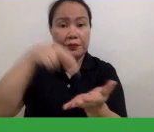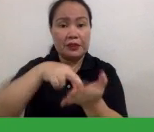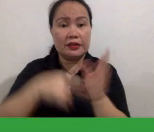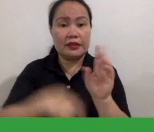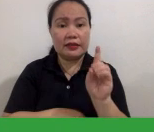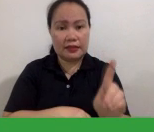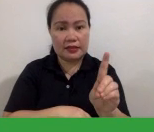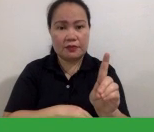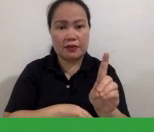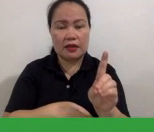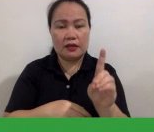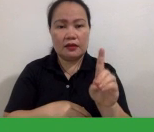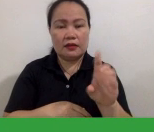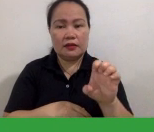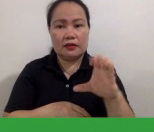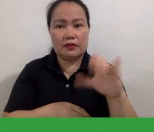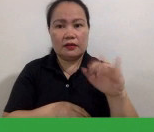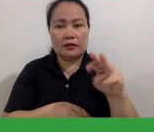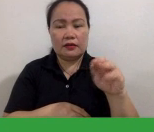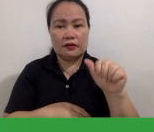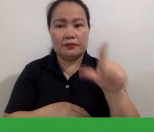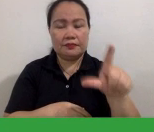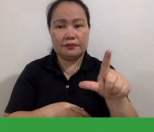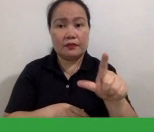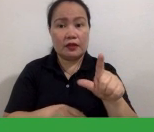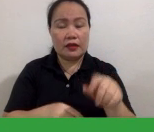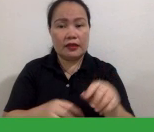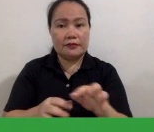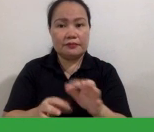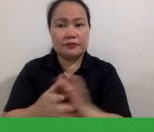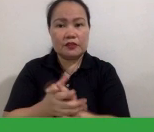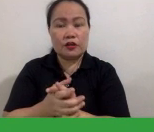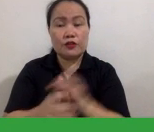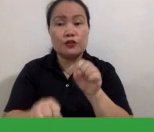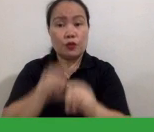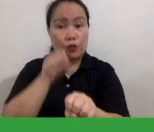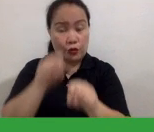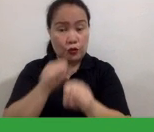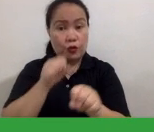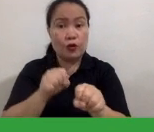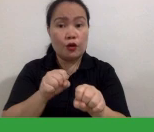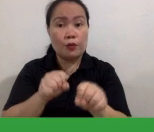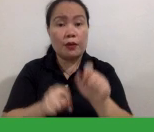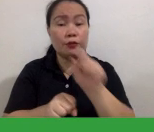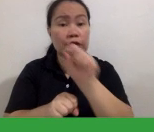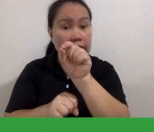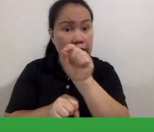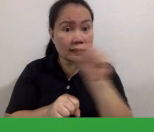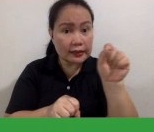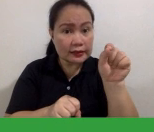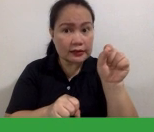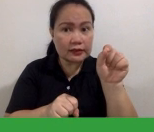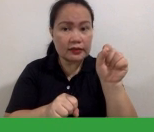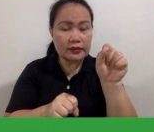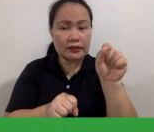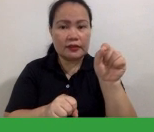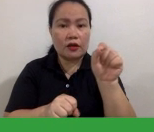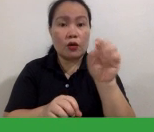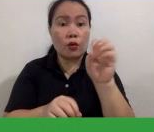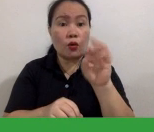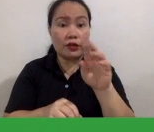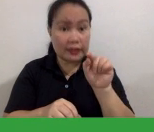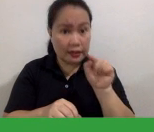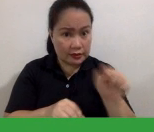on repeating. So, this is also an example of repeating decimal. Okay? Now, since repeating